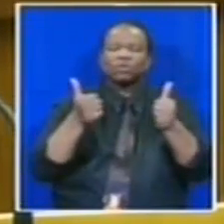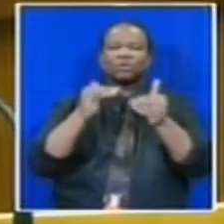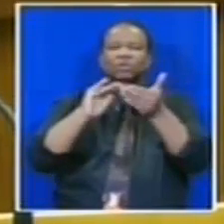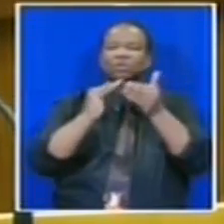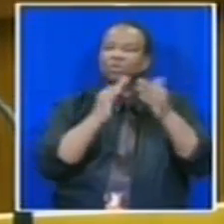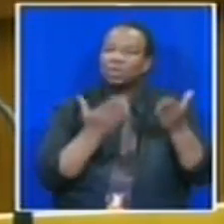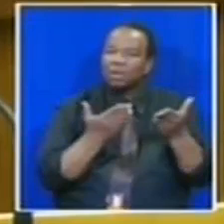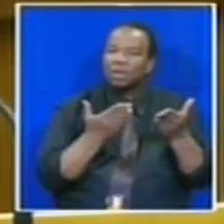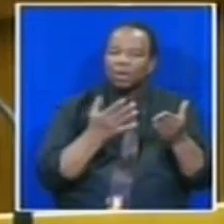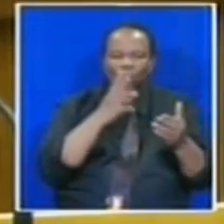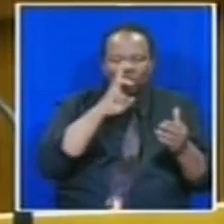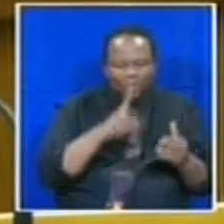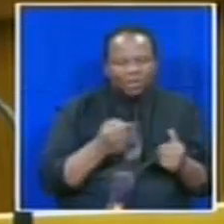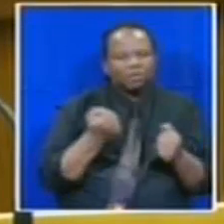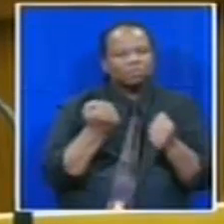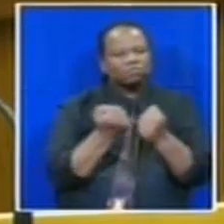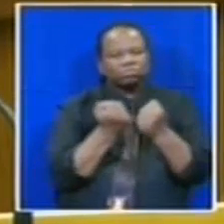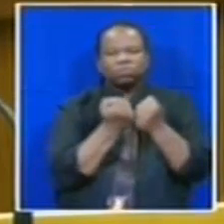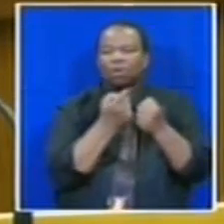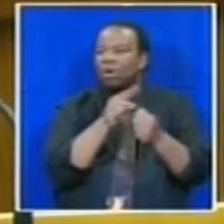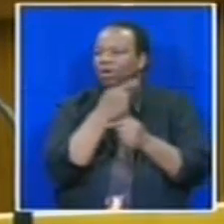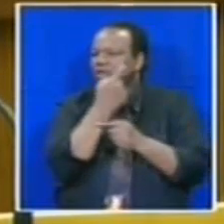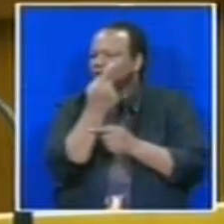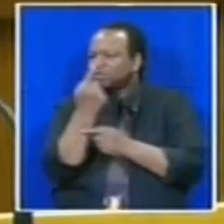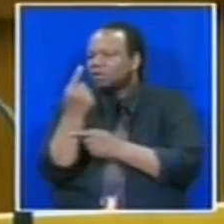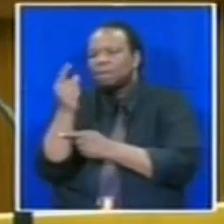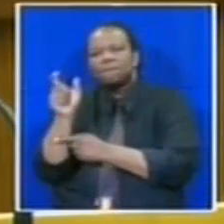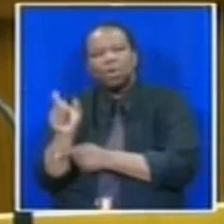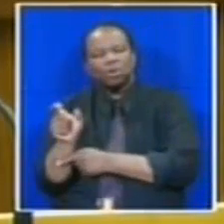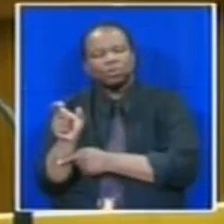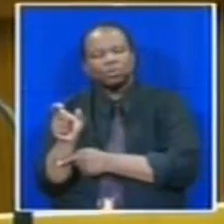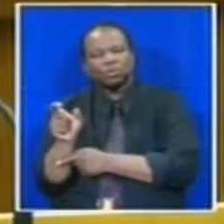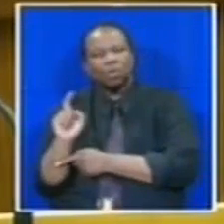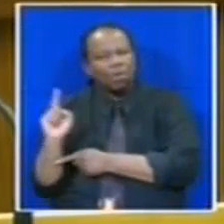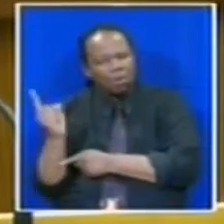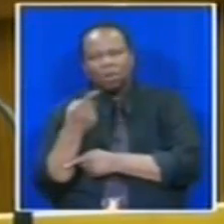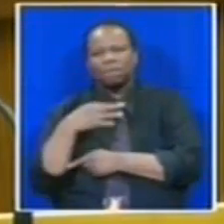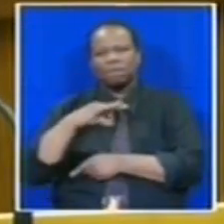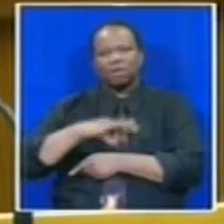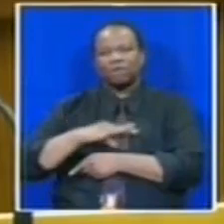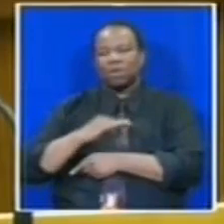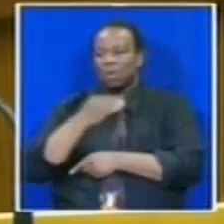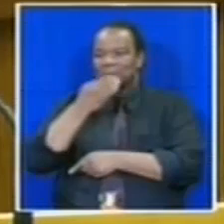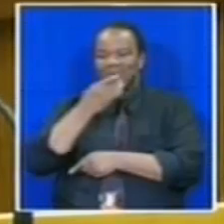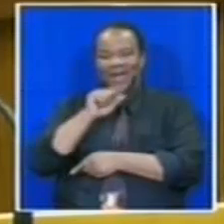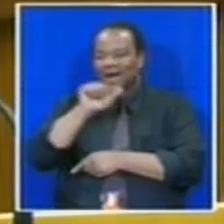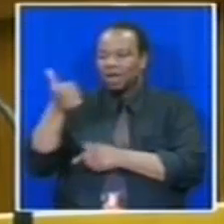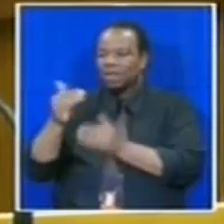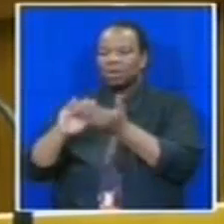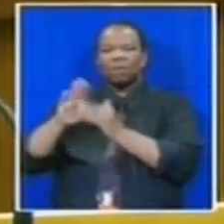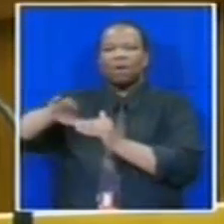attain it. No one, as Archbishop Makoba said to me recently, no one should be left behind in this